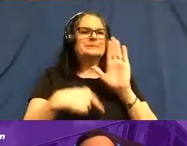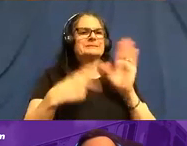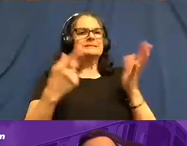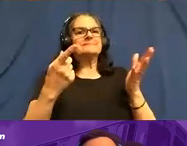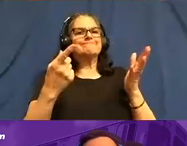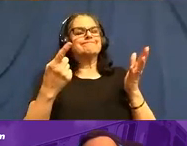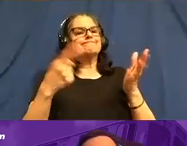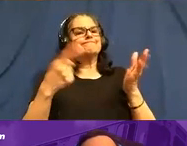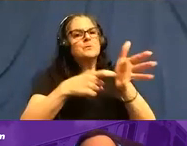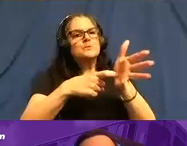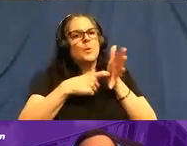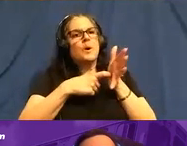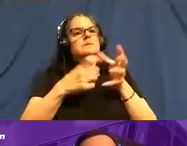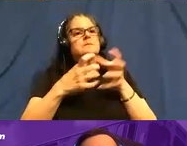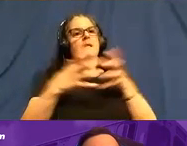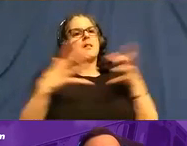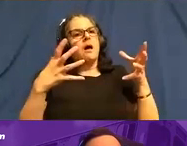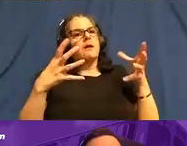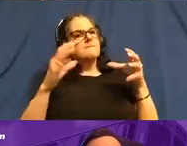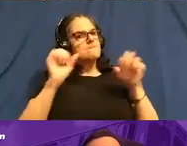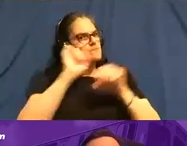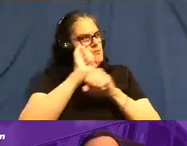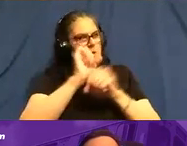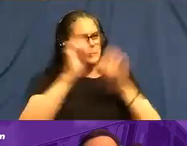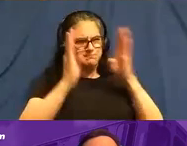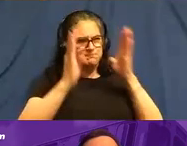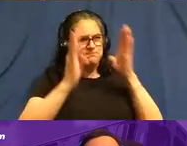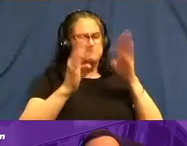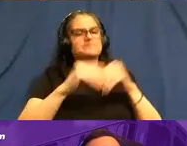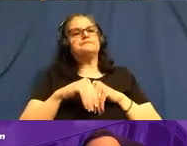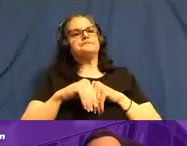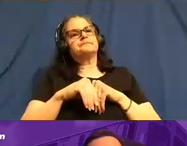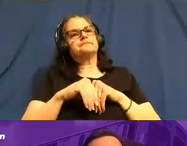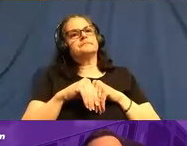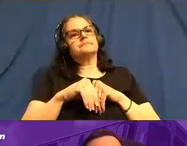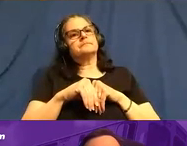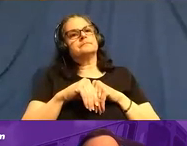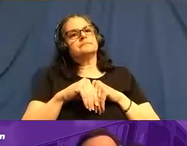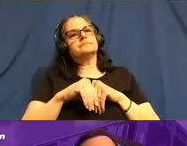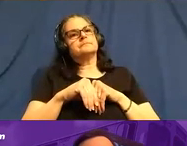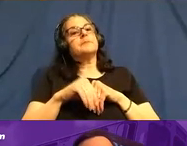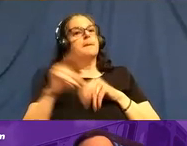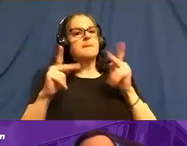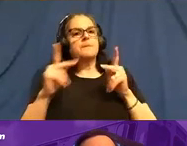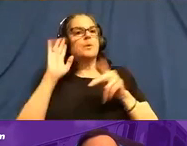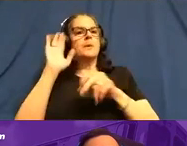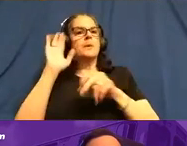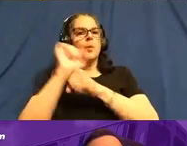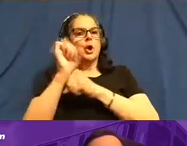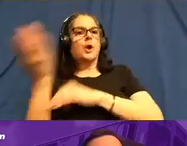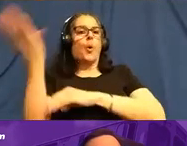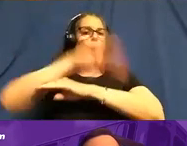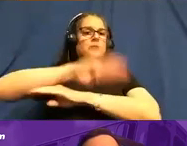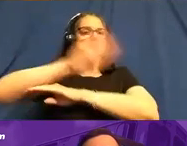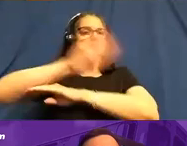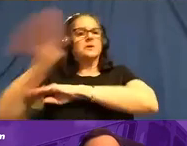require a lot of attention from the contractor, and so work will be necessary around the clock 24/7 during this